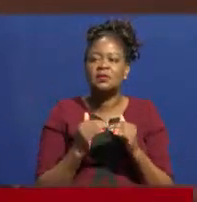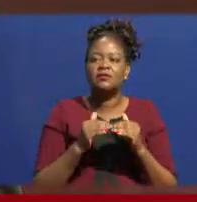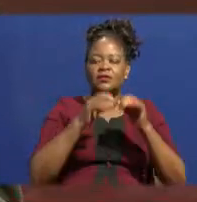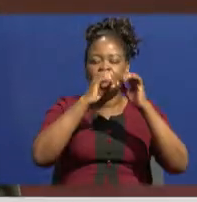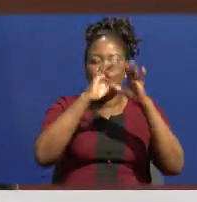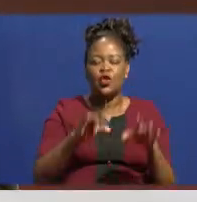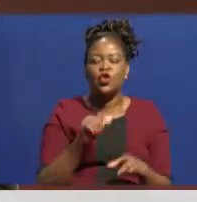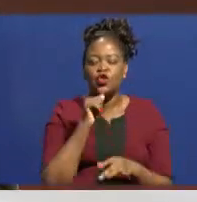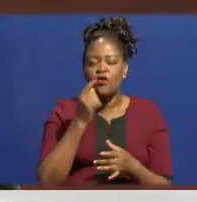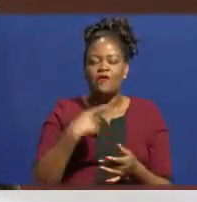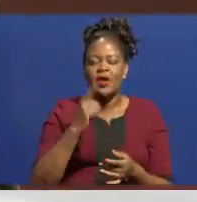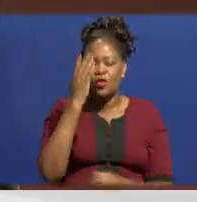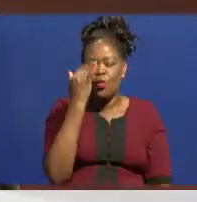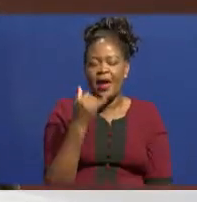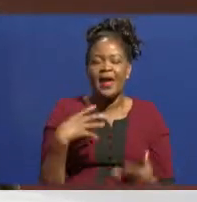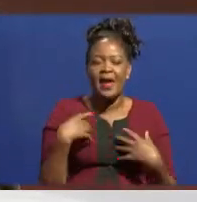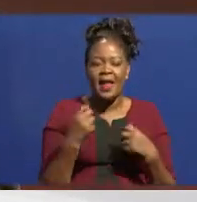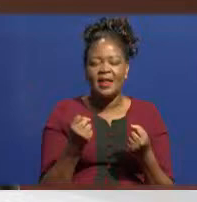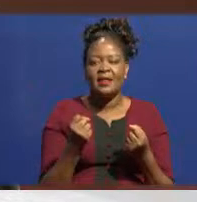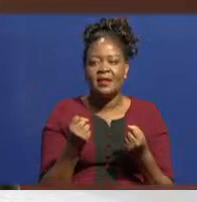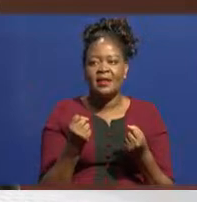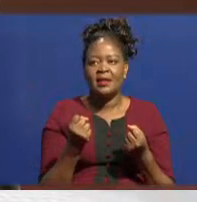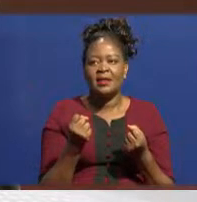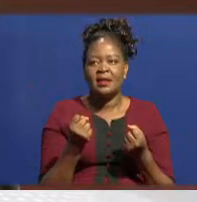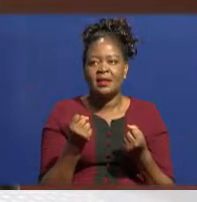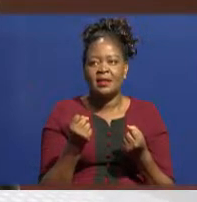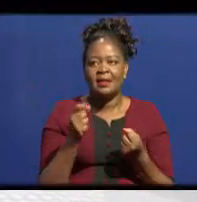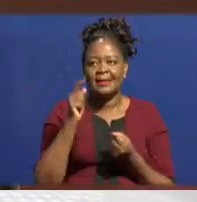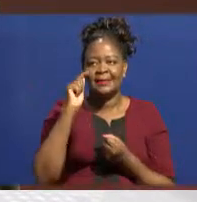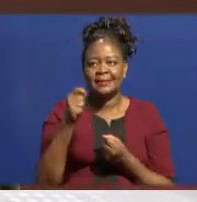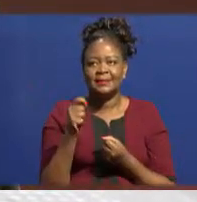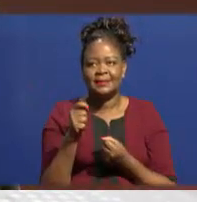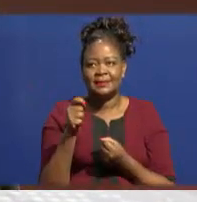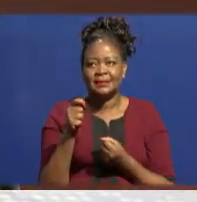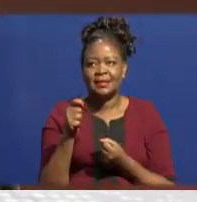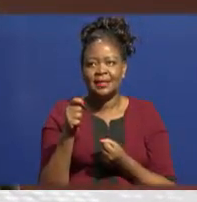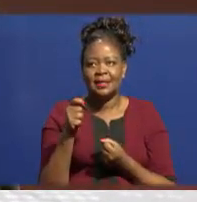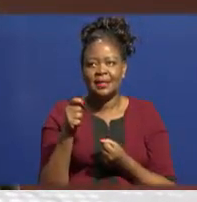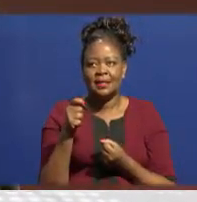right, because health is one of the key components